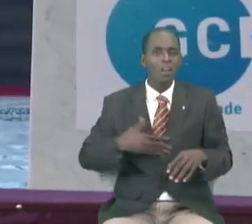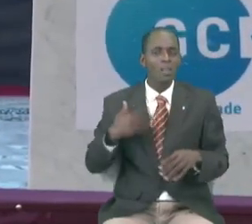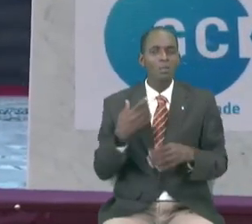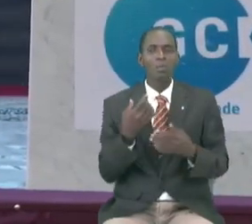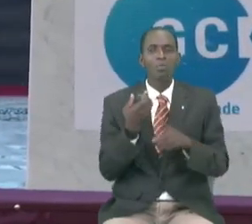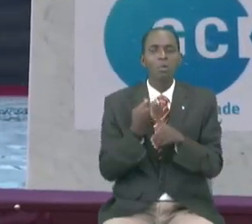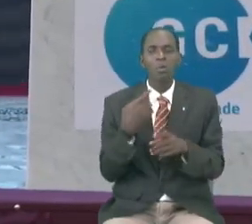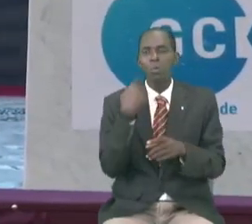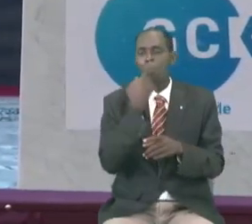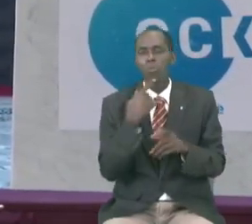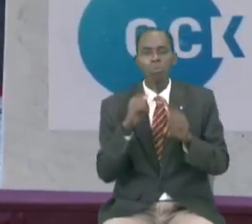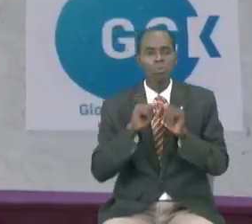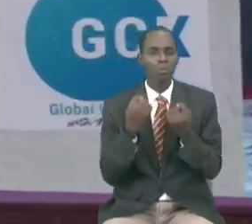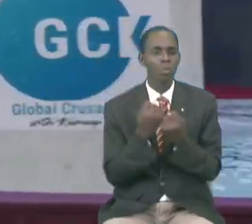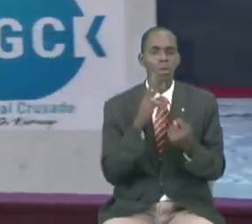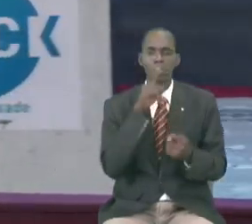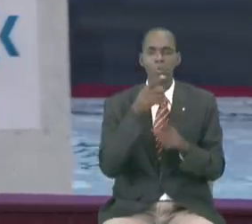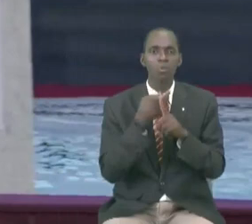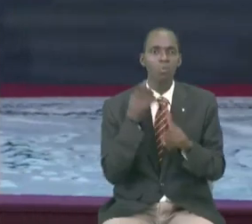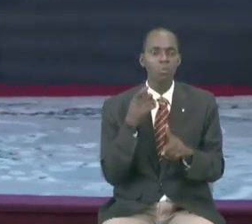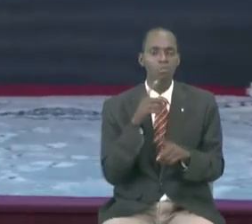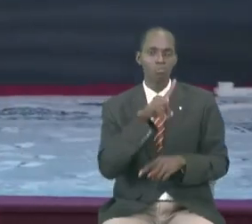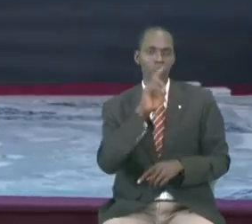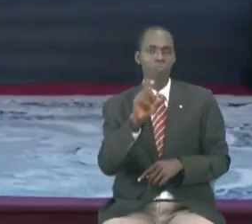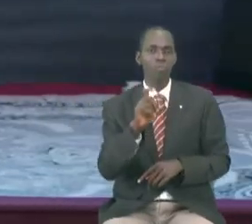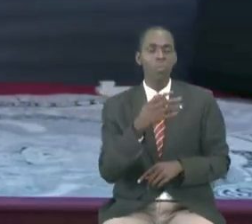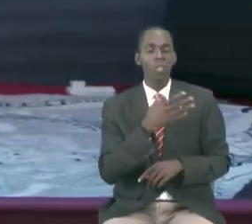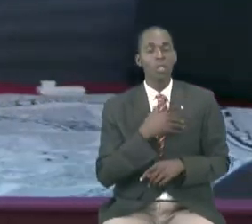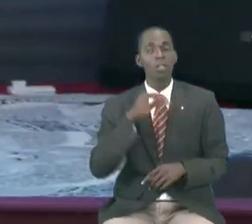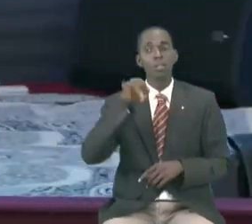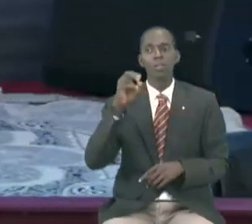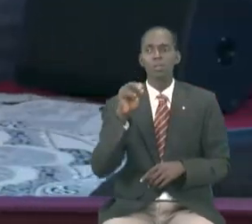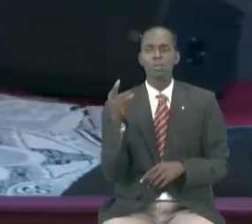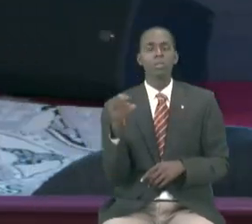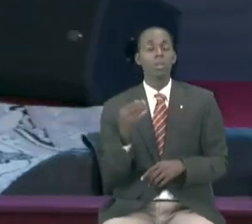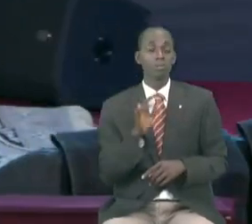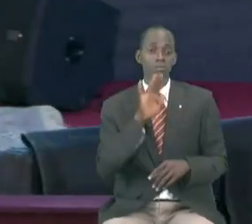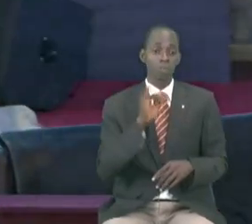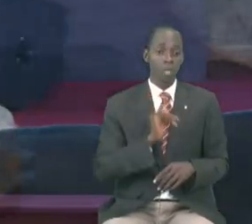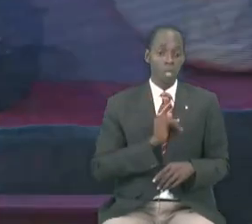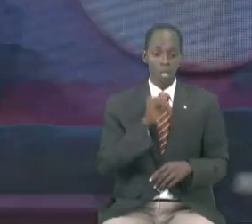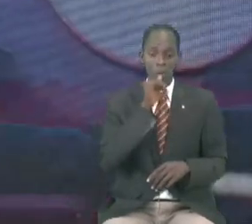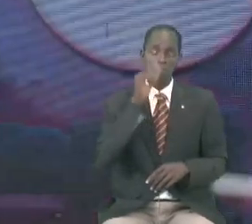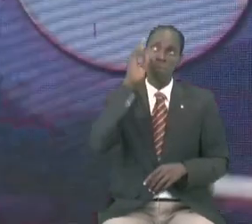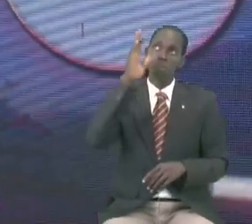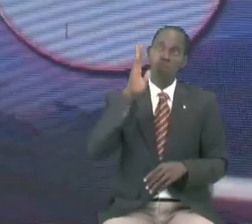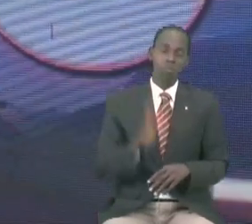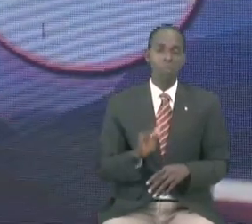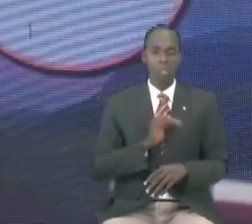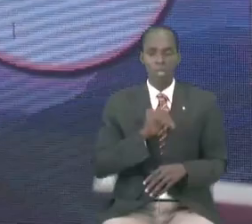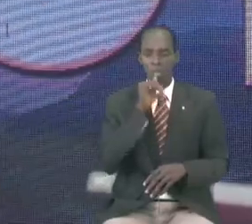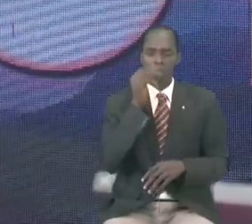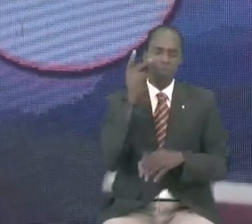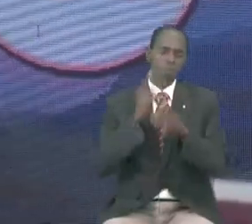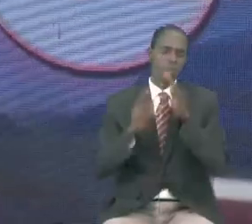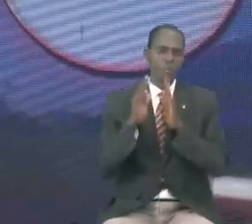preacher, what are you doing on Sunday morning? And you know, receiving a visitor, and you